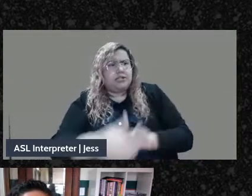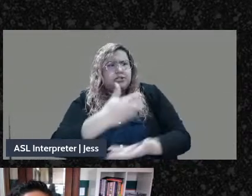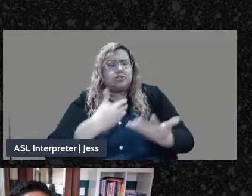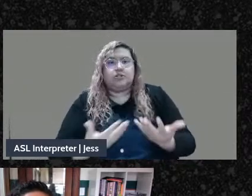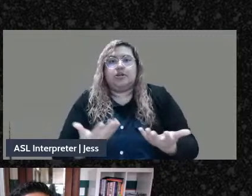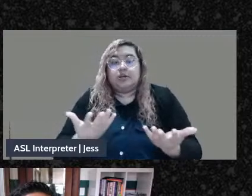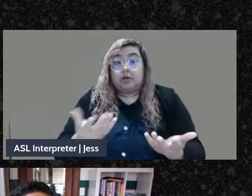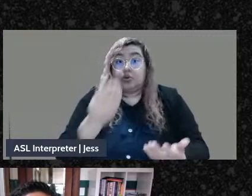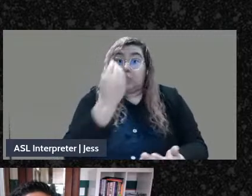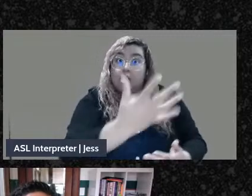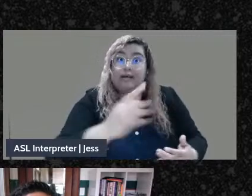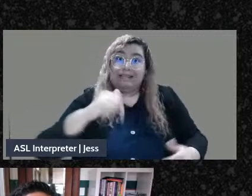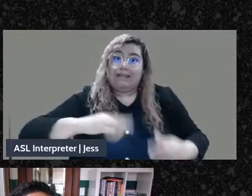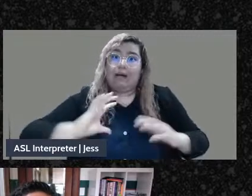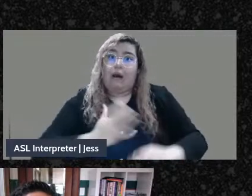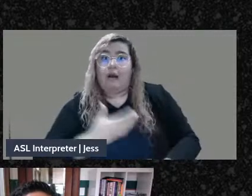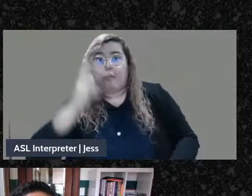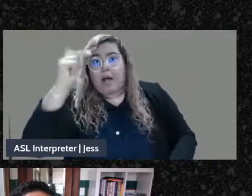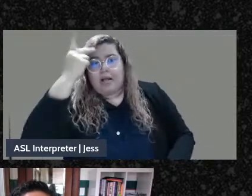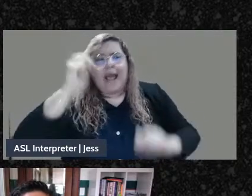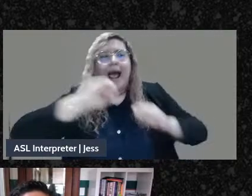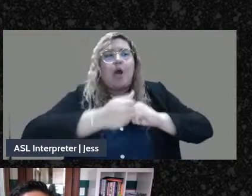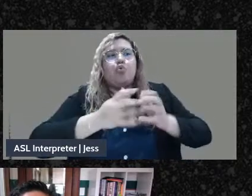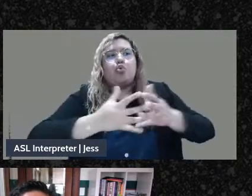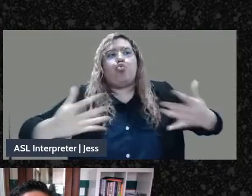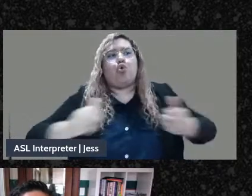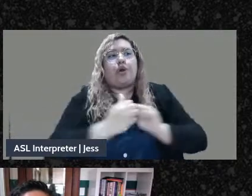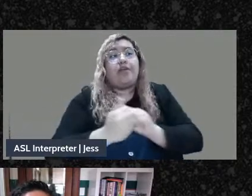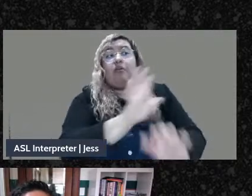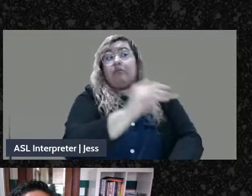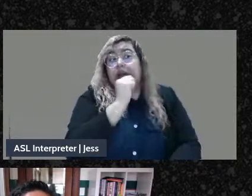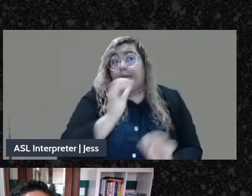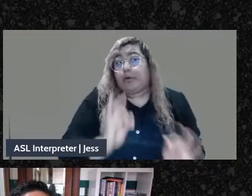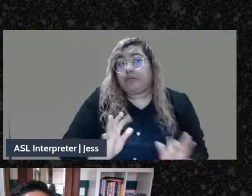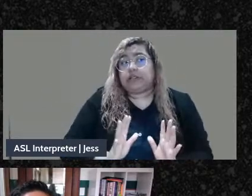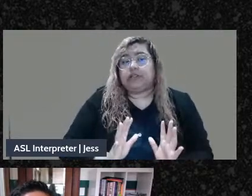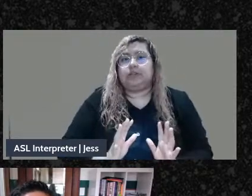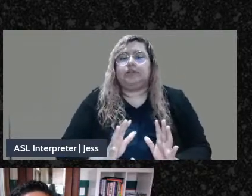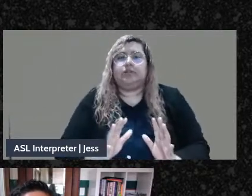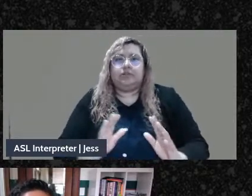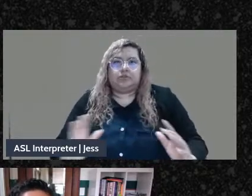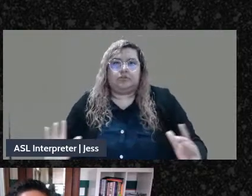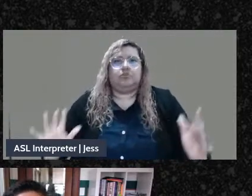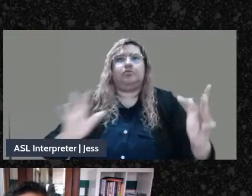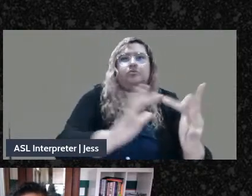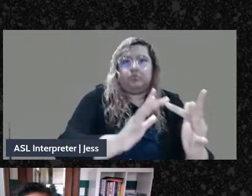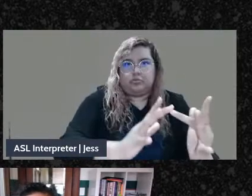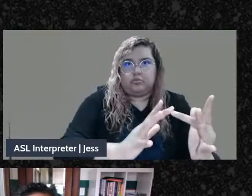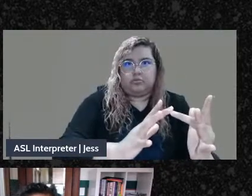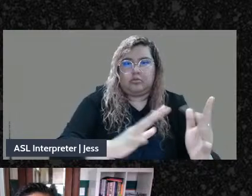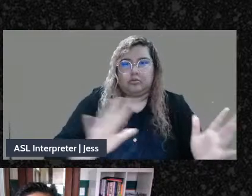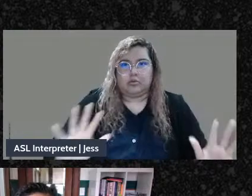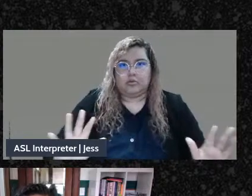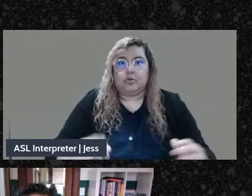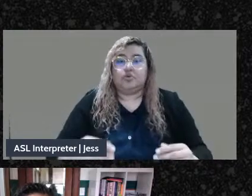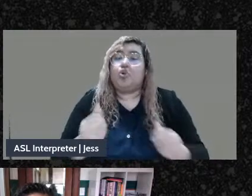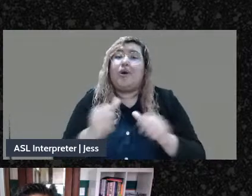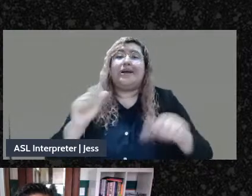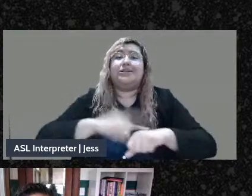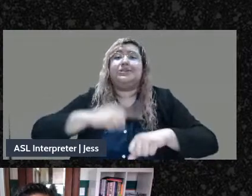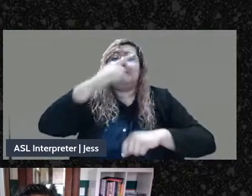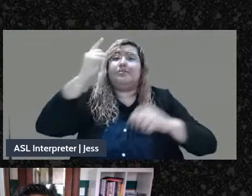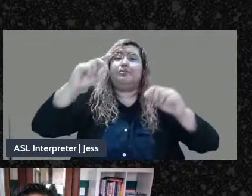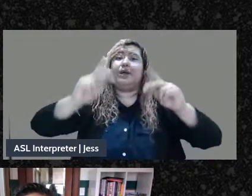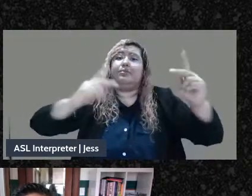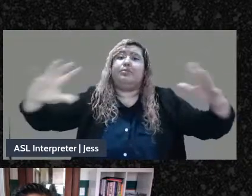politics, and this is how we're going to grow together. You ain't got to be perfect. But I think a part of that is we were like, if we're having anytime Black people gather, we wanted